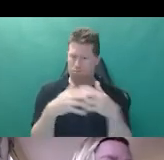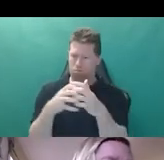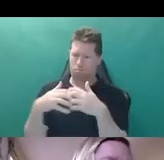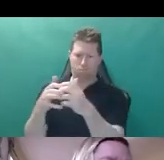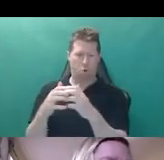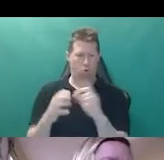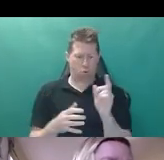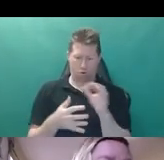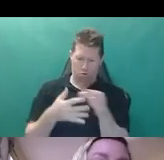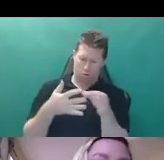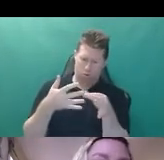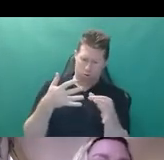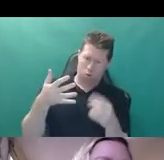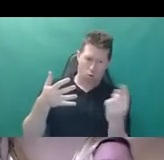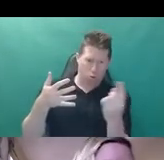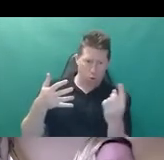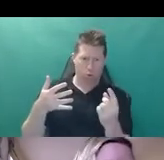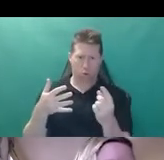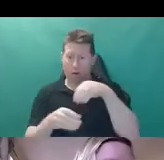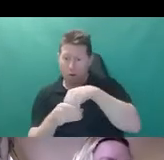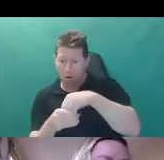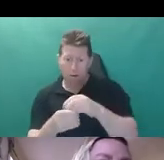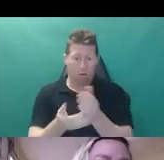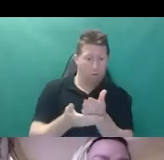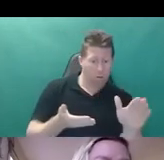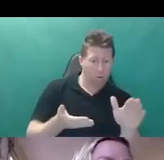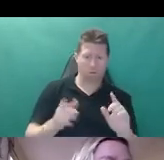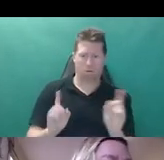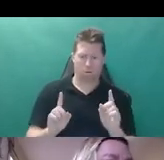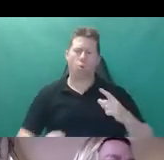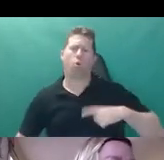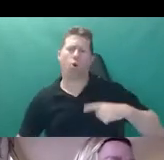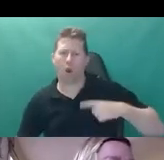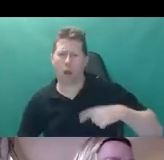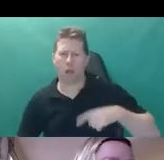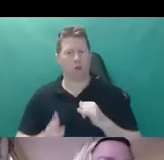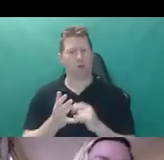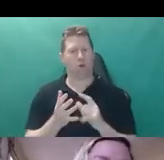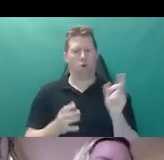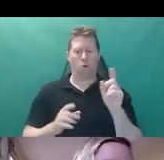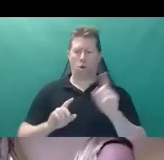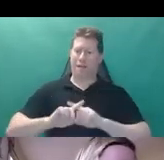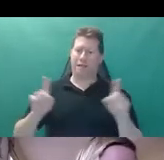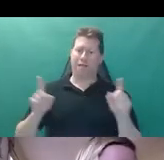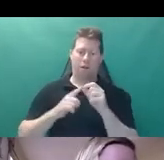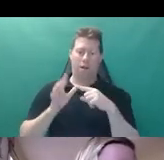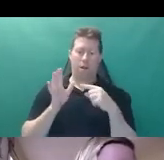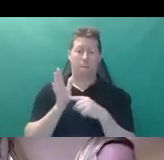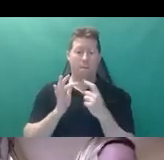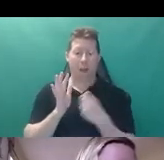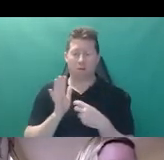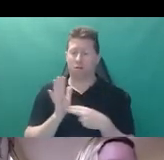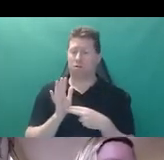who is included and excluded in our society and then why. And what are the different patterns and influences happening